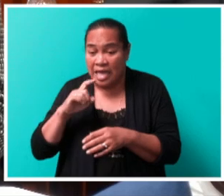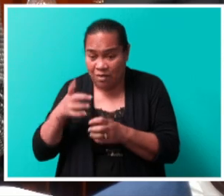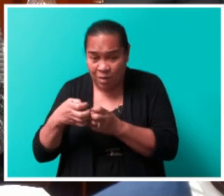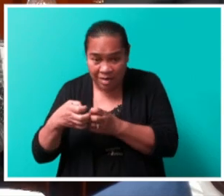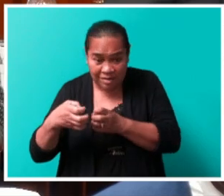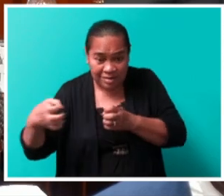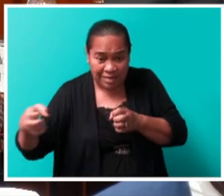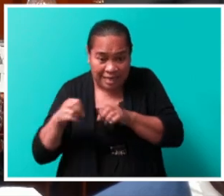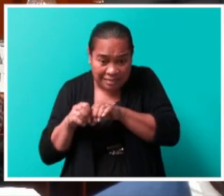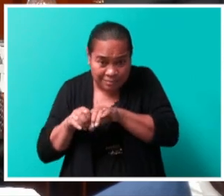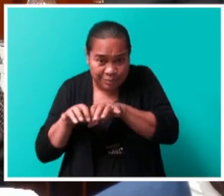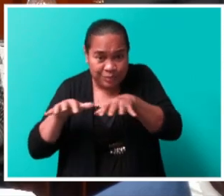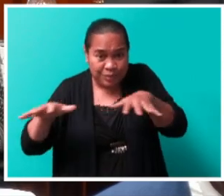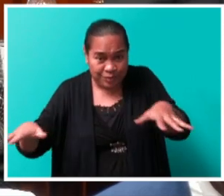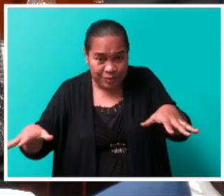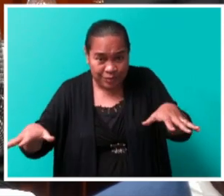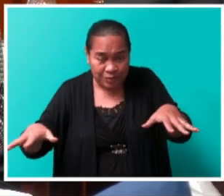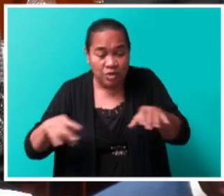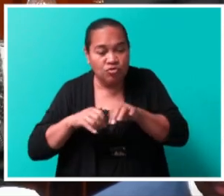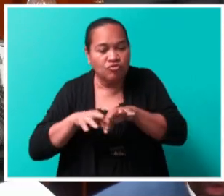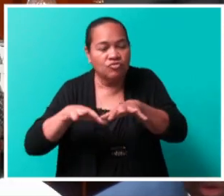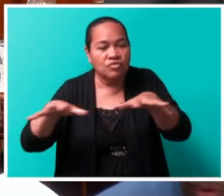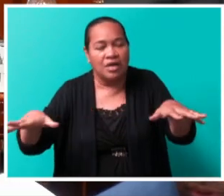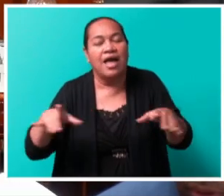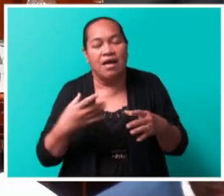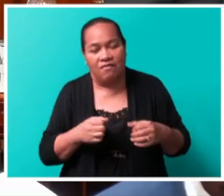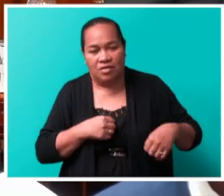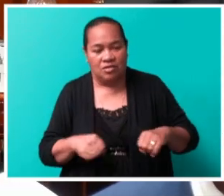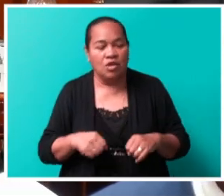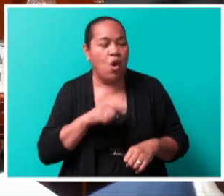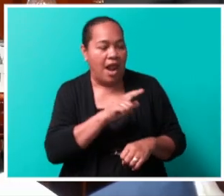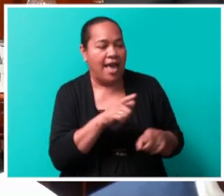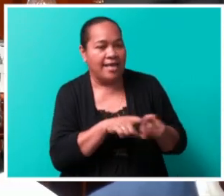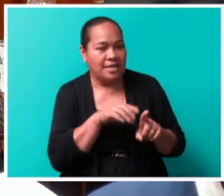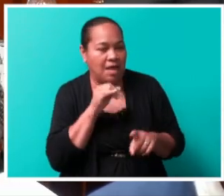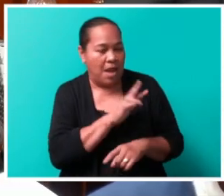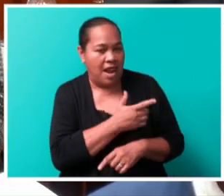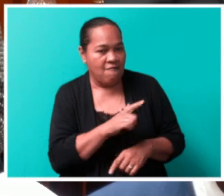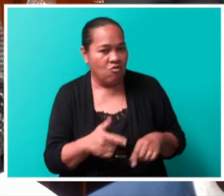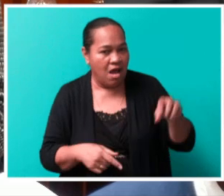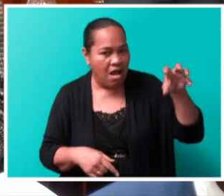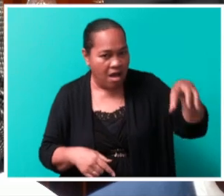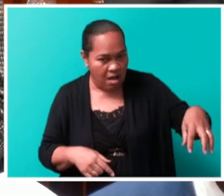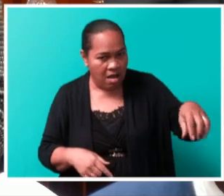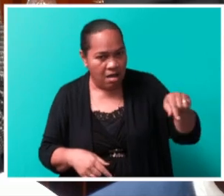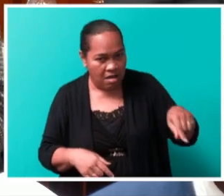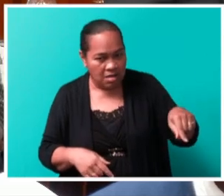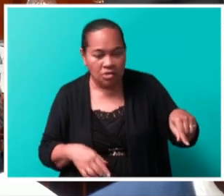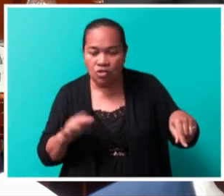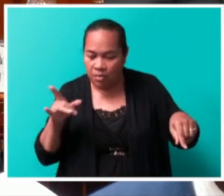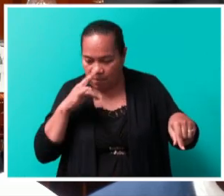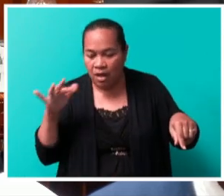is a deliberate diversification strategy. Levuka's UNESCO World Heritage status gives it extraordinary